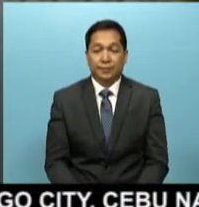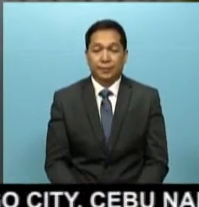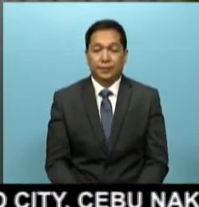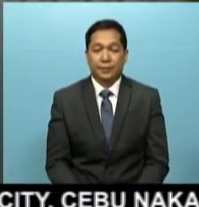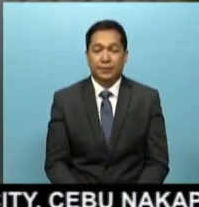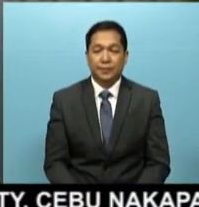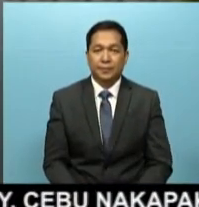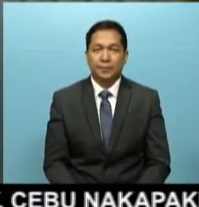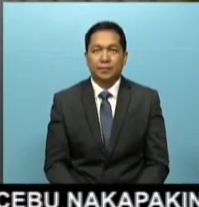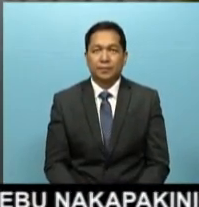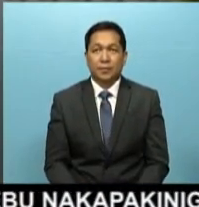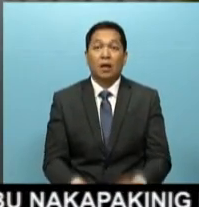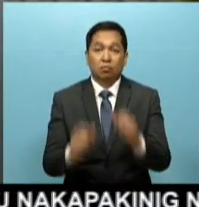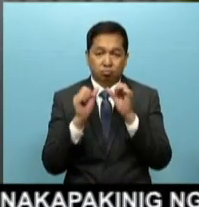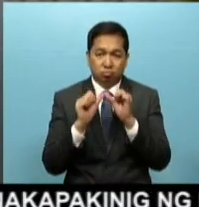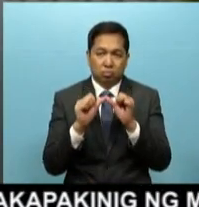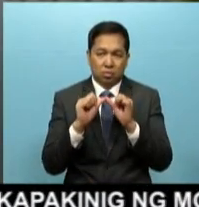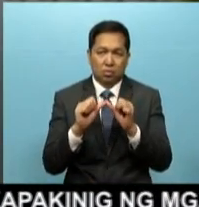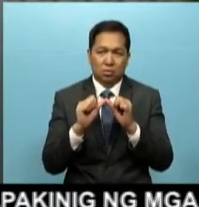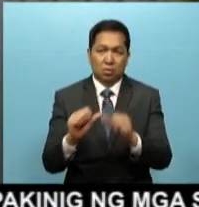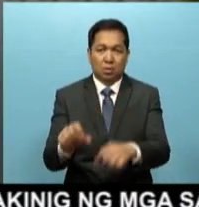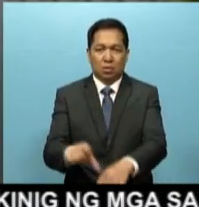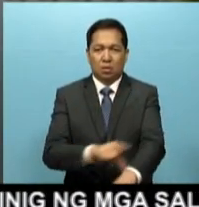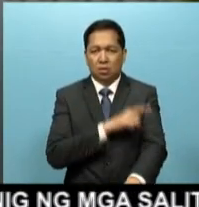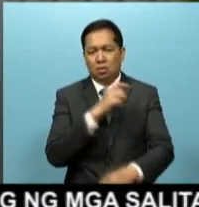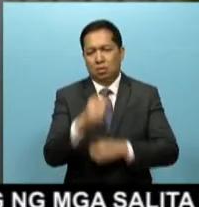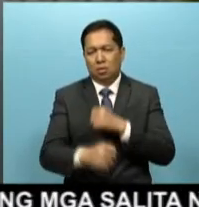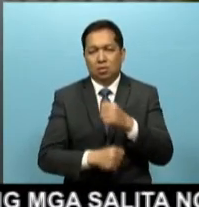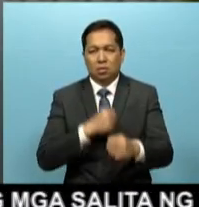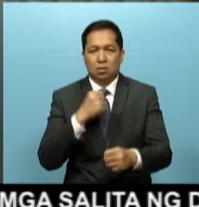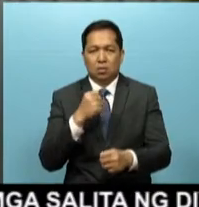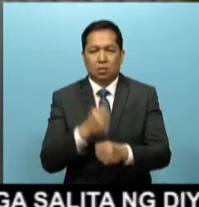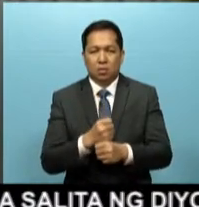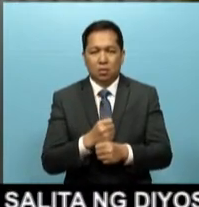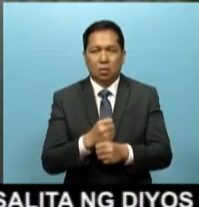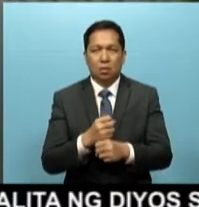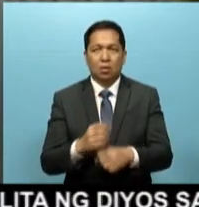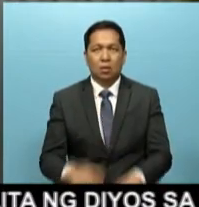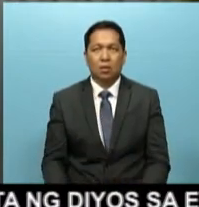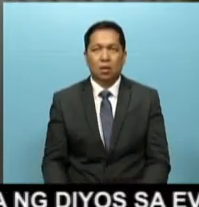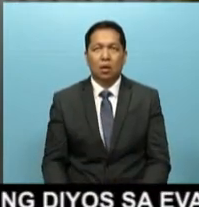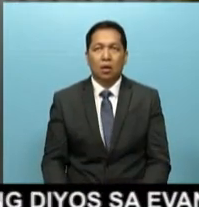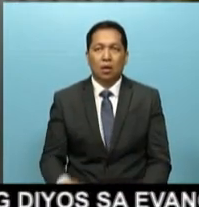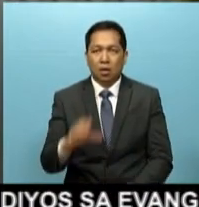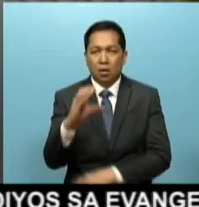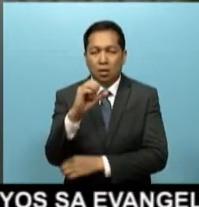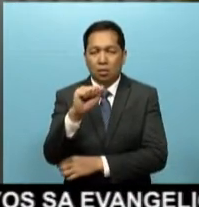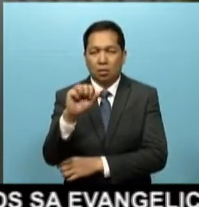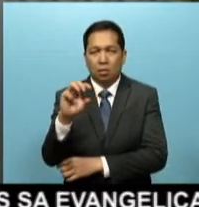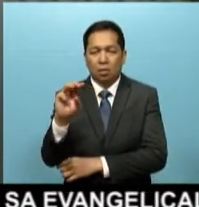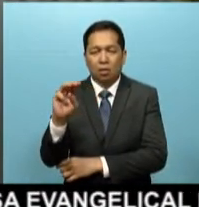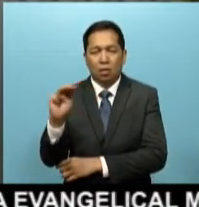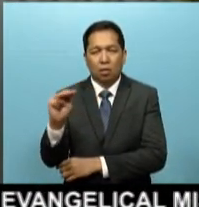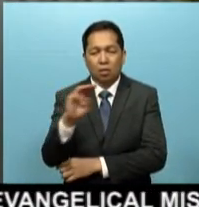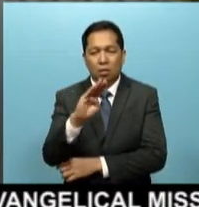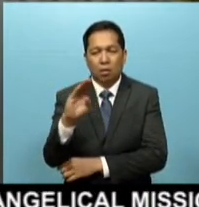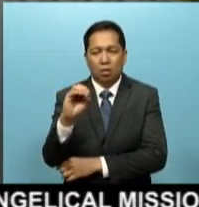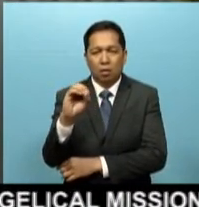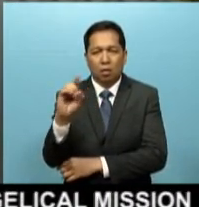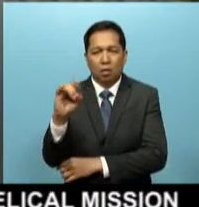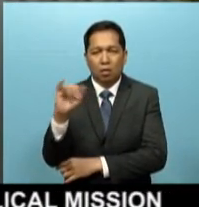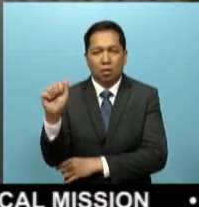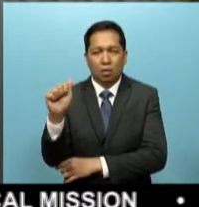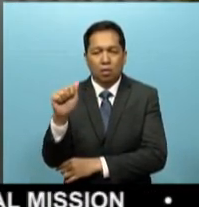A new milestone unfolds in Cambodia as the Chaum Chau GWS holds its inaugural worship service. Sister